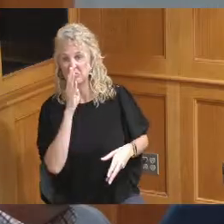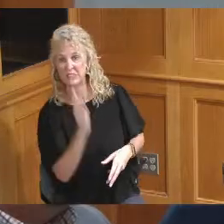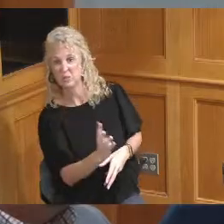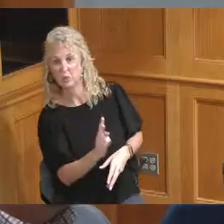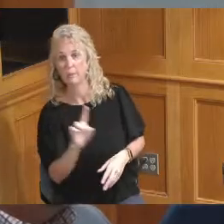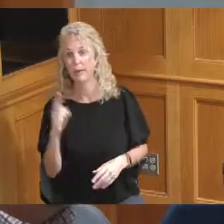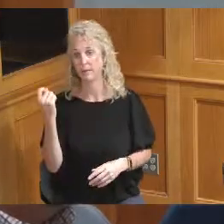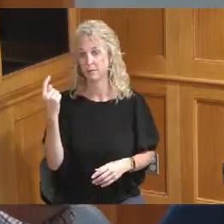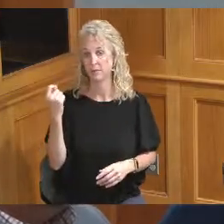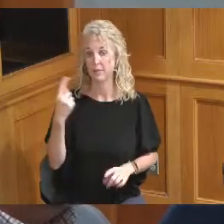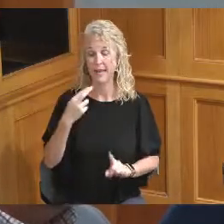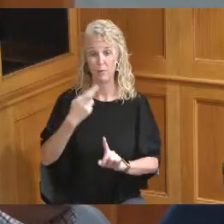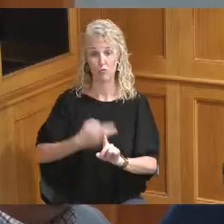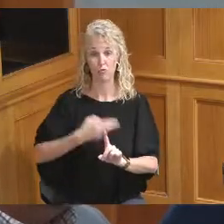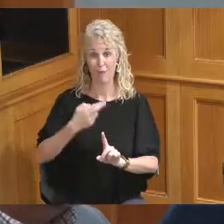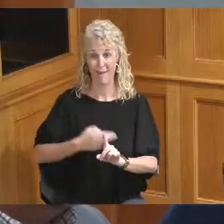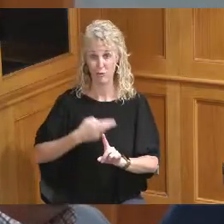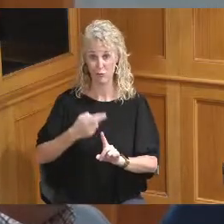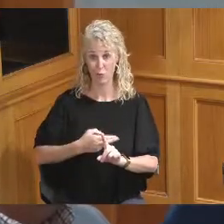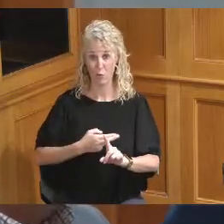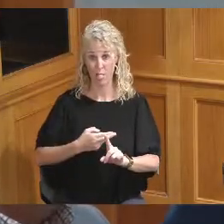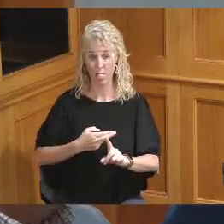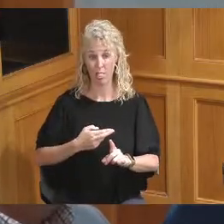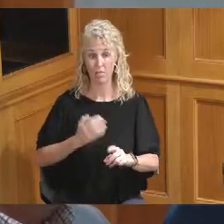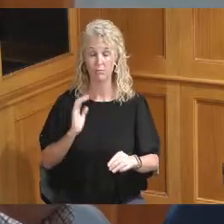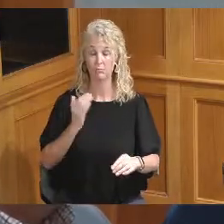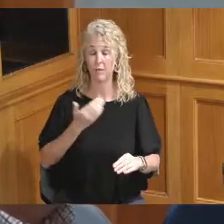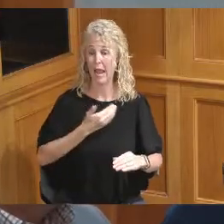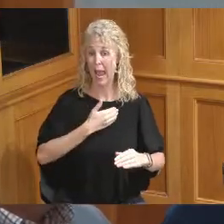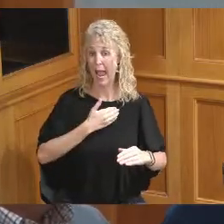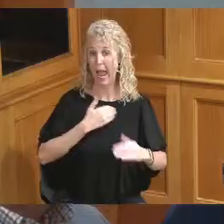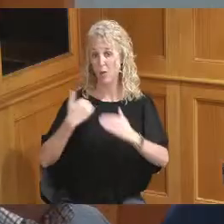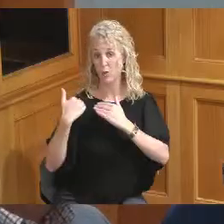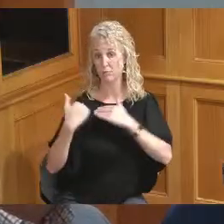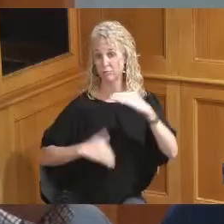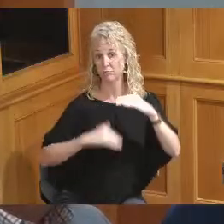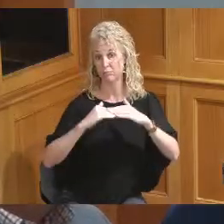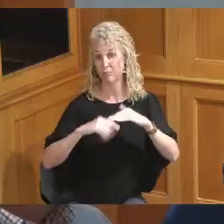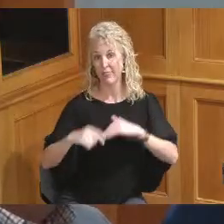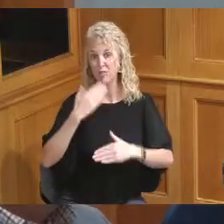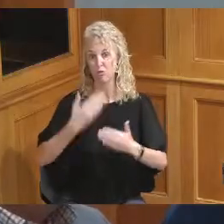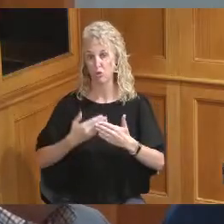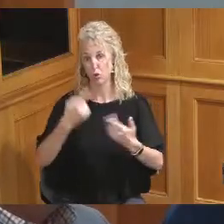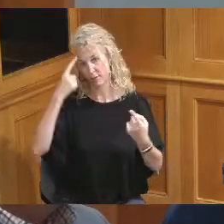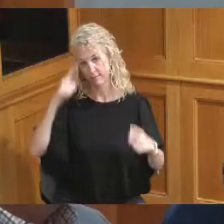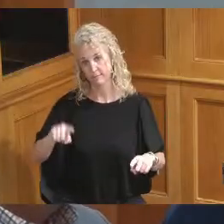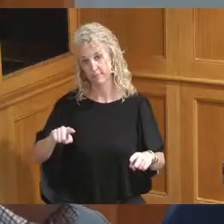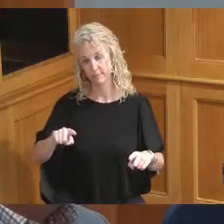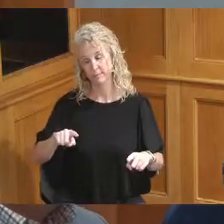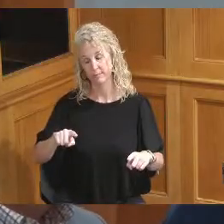But from a rental standpoint, from capping our exposure, these are good terms, right? You're getting,